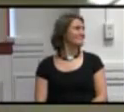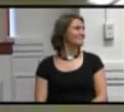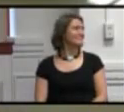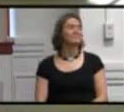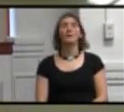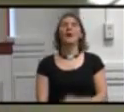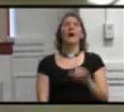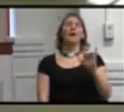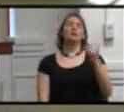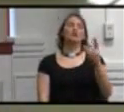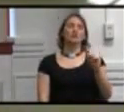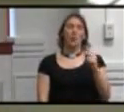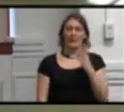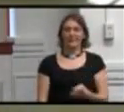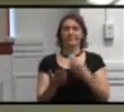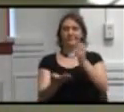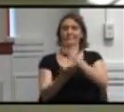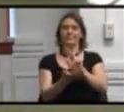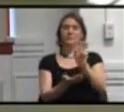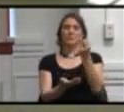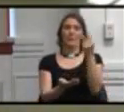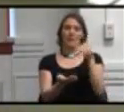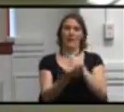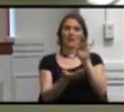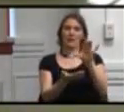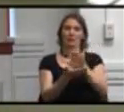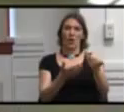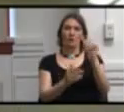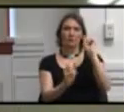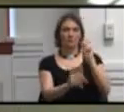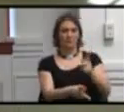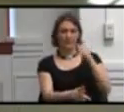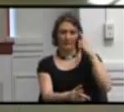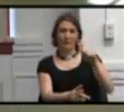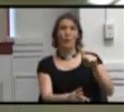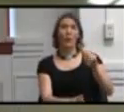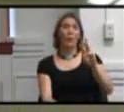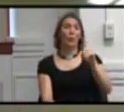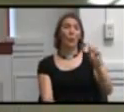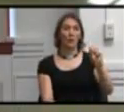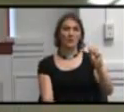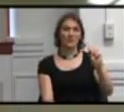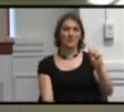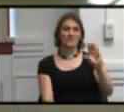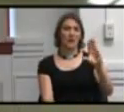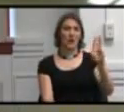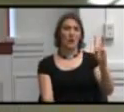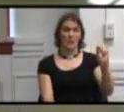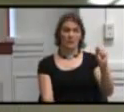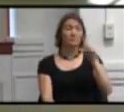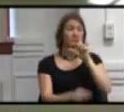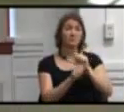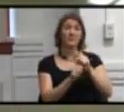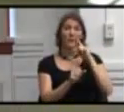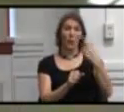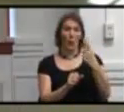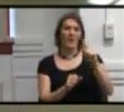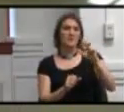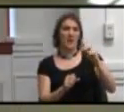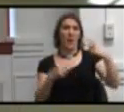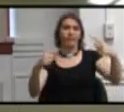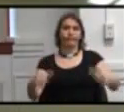To award a bid in the amount of $12,900 to Woods CRW of Hooksett, New Hampshire, for a one-ton class dual